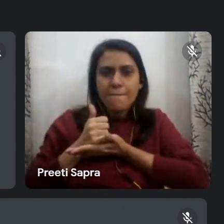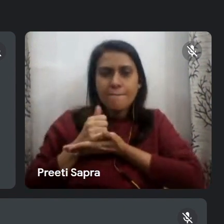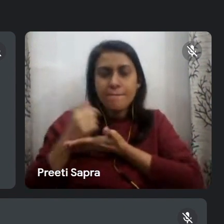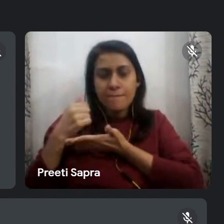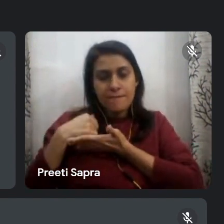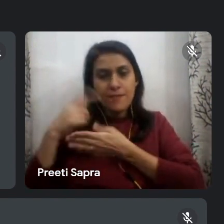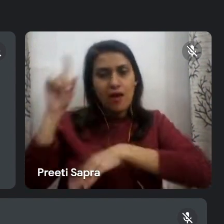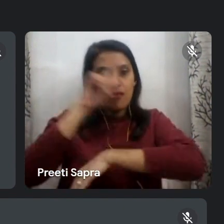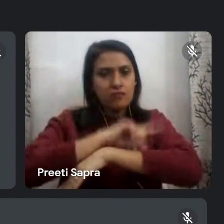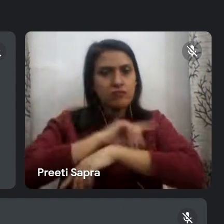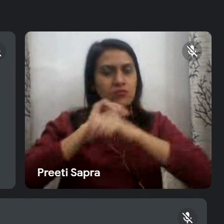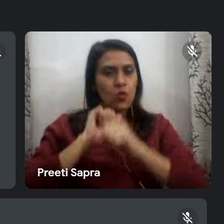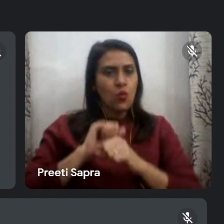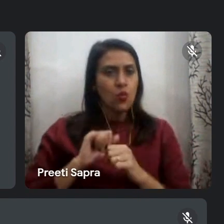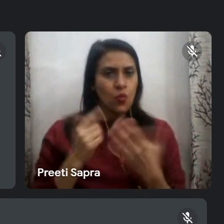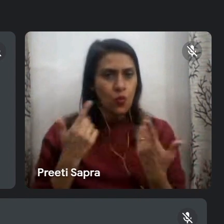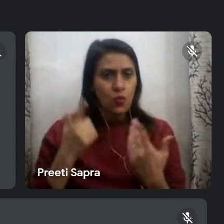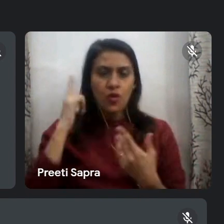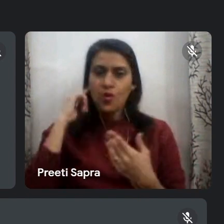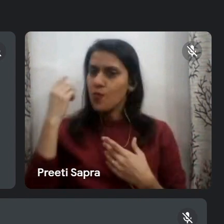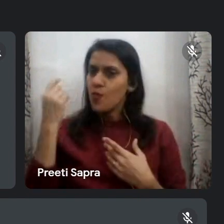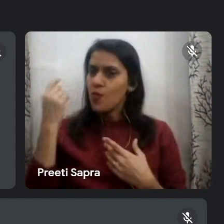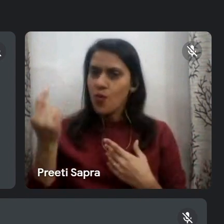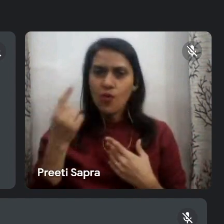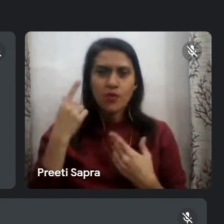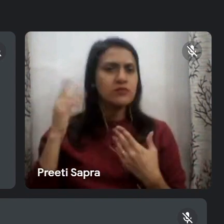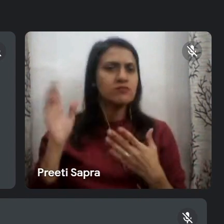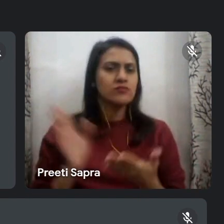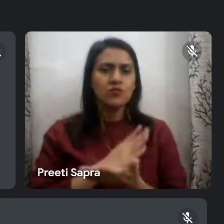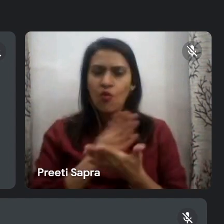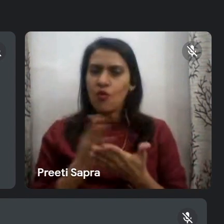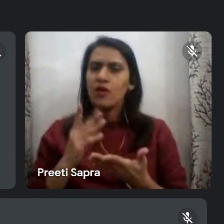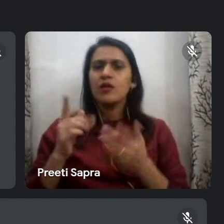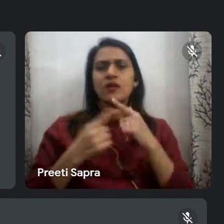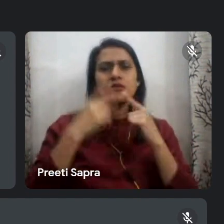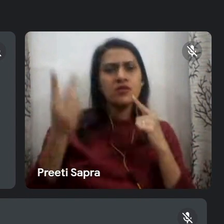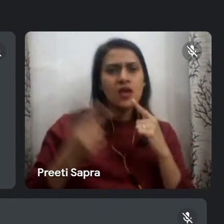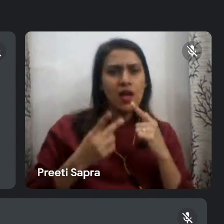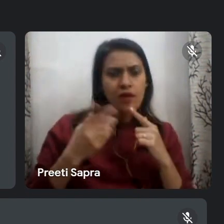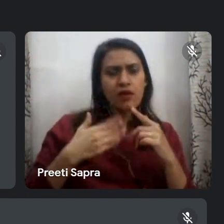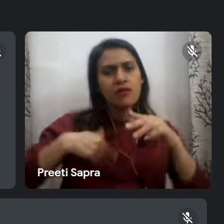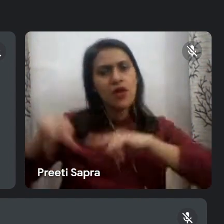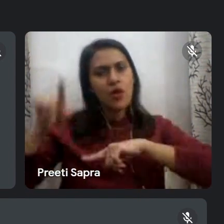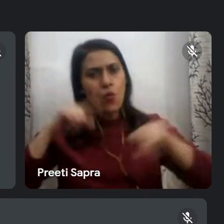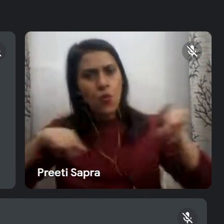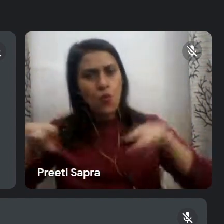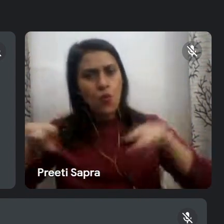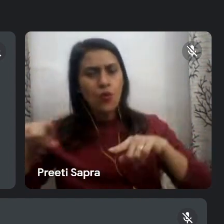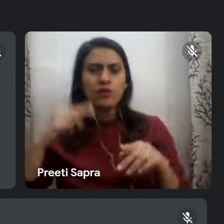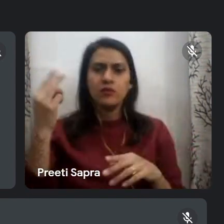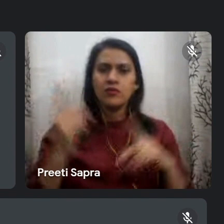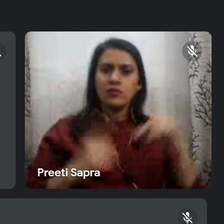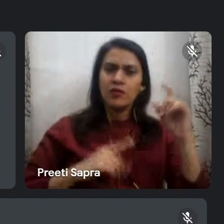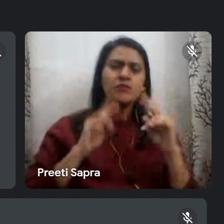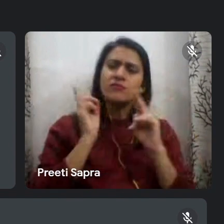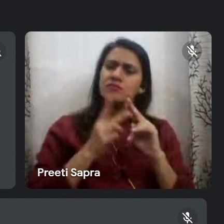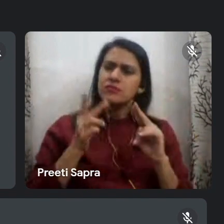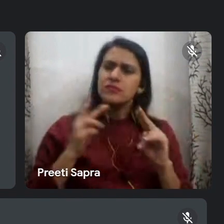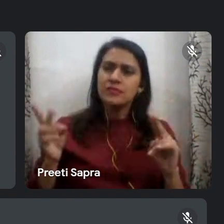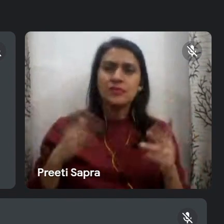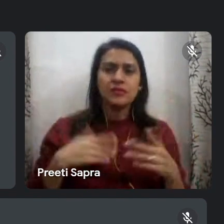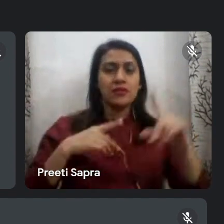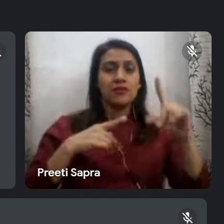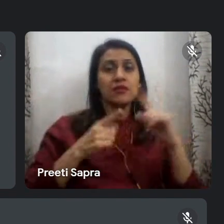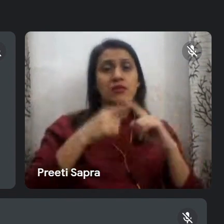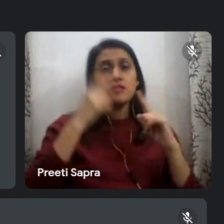day. So music, photography, traveling, all of these were things which I liked. And I ended up traveling